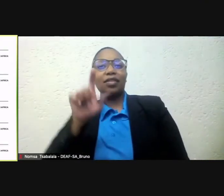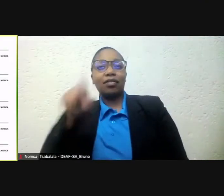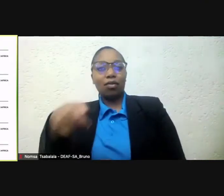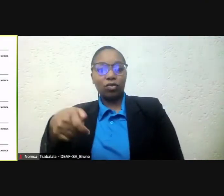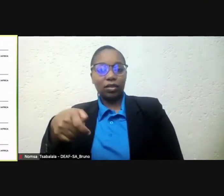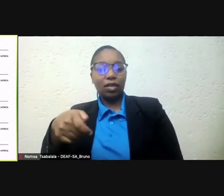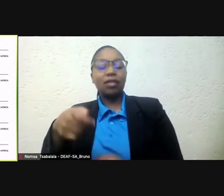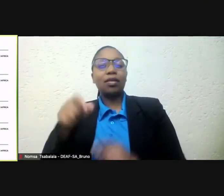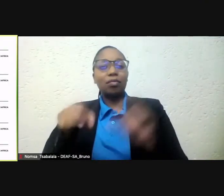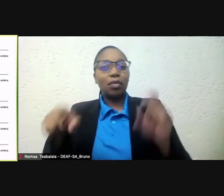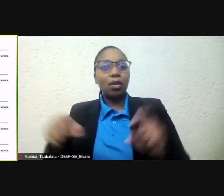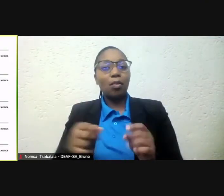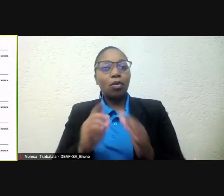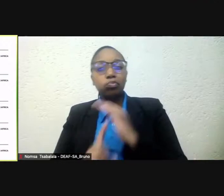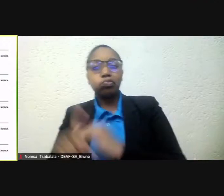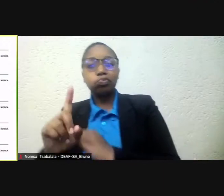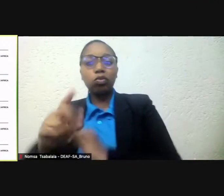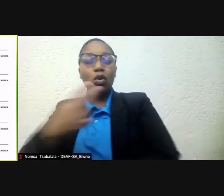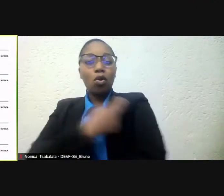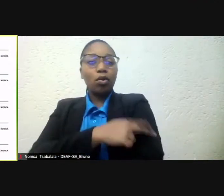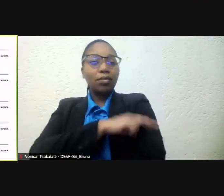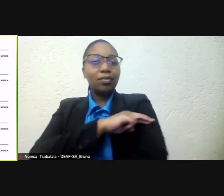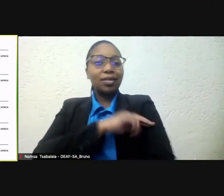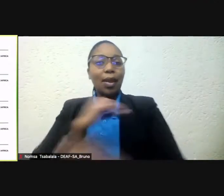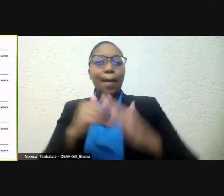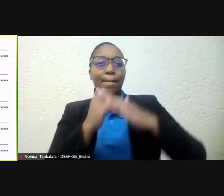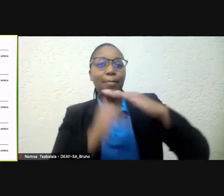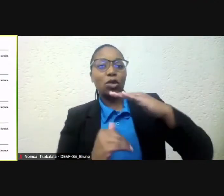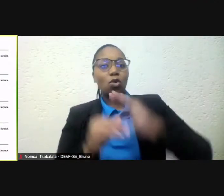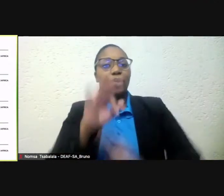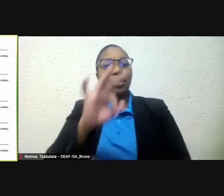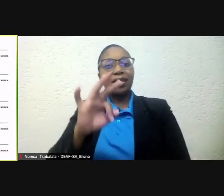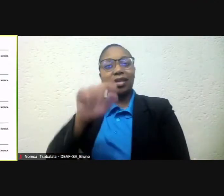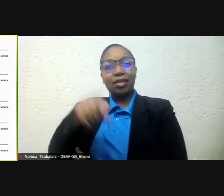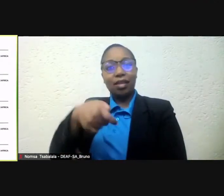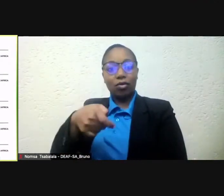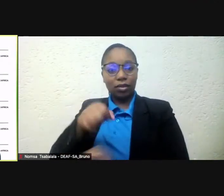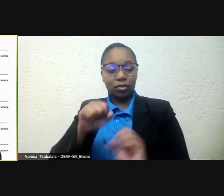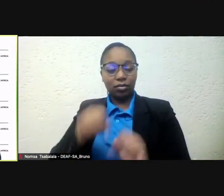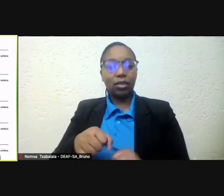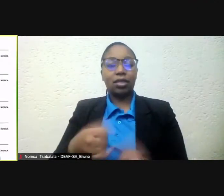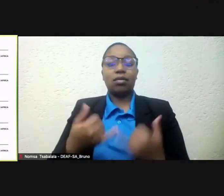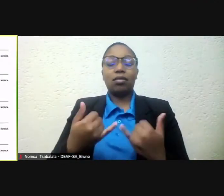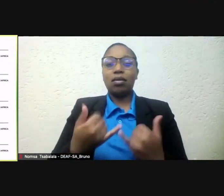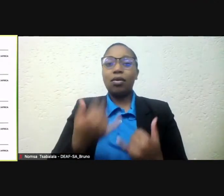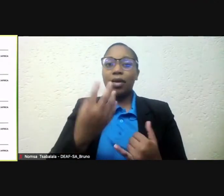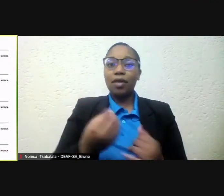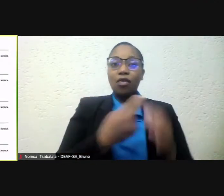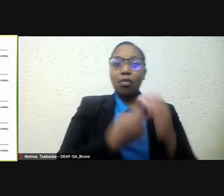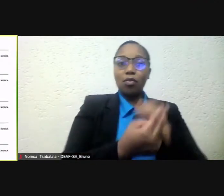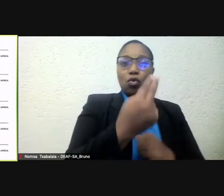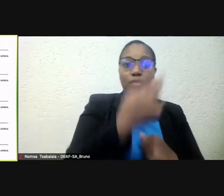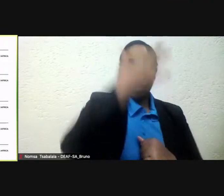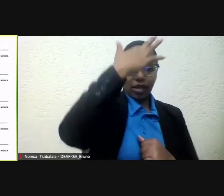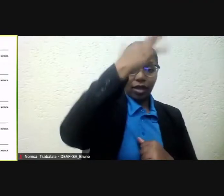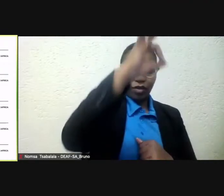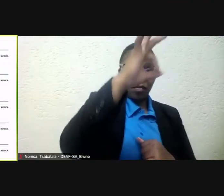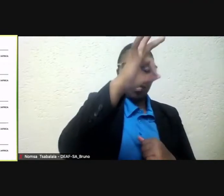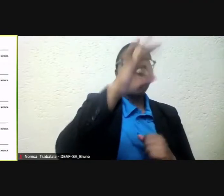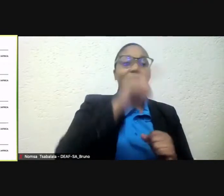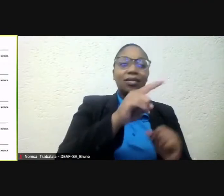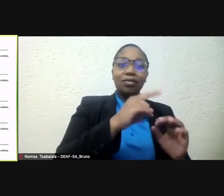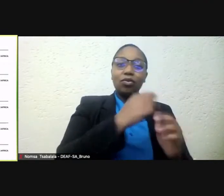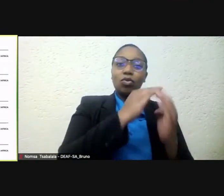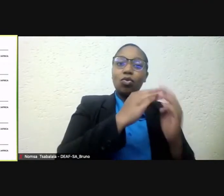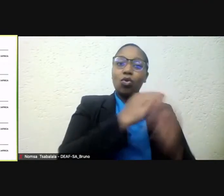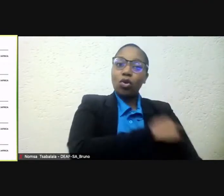below 3,000, with significant spare capacity in both our public health facilities and also in the